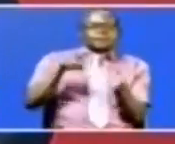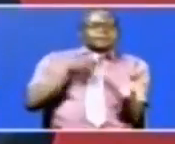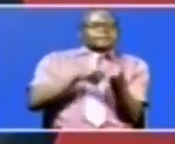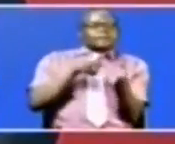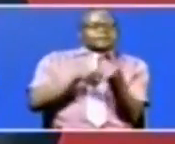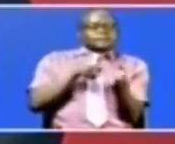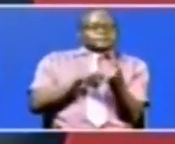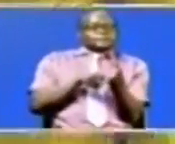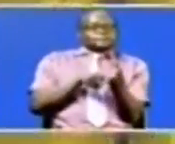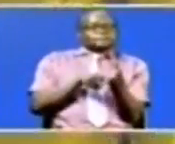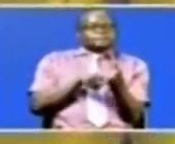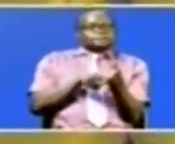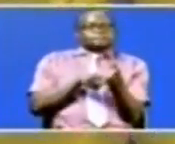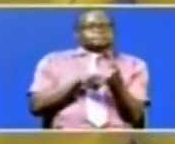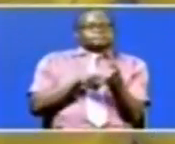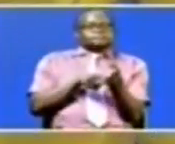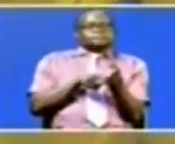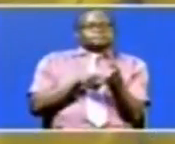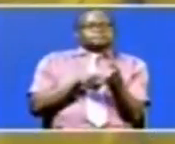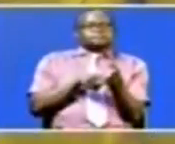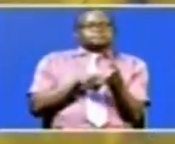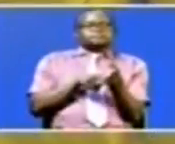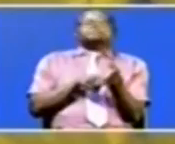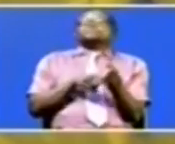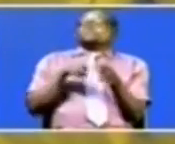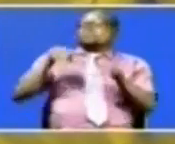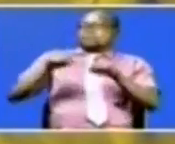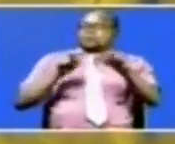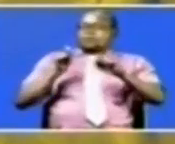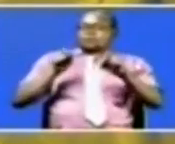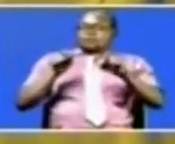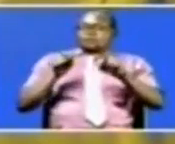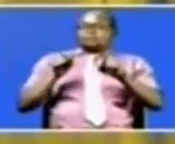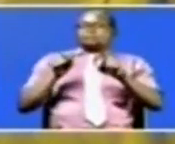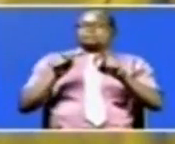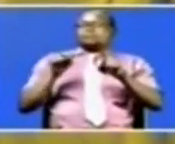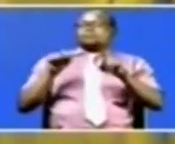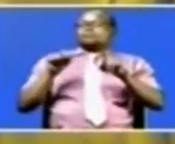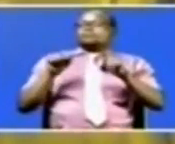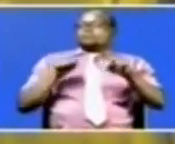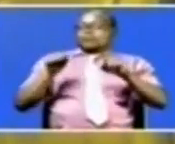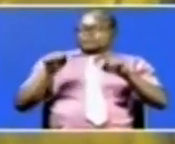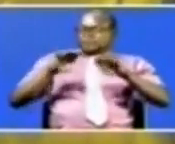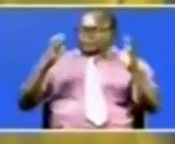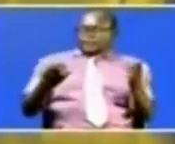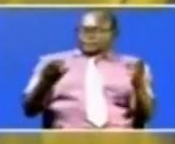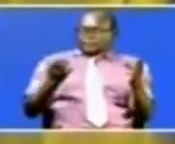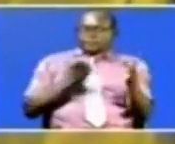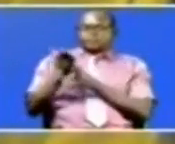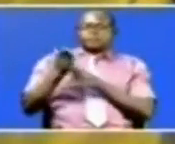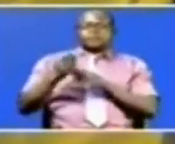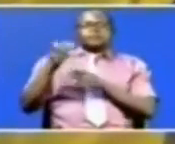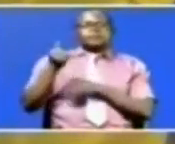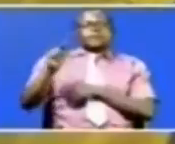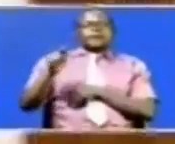Moni Udhoti and George Were of PricewaterhouseCoopers will take over the management of the cement company. The move is in accordance with the Insolvency Act,